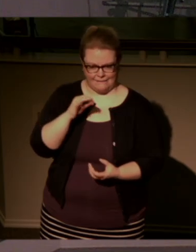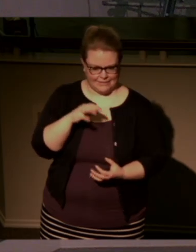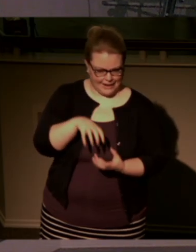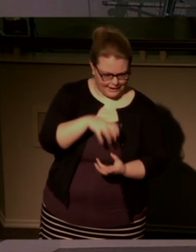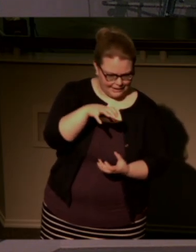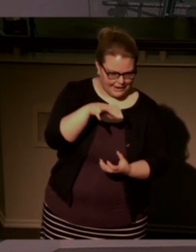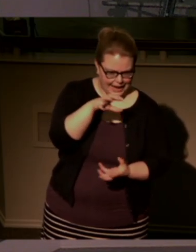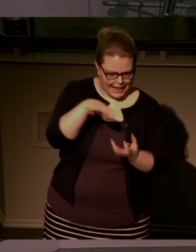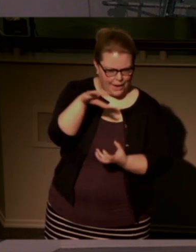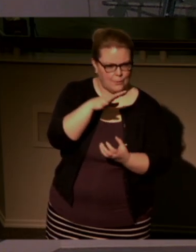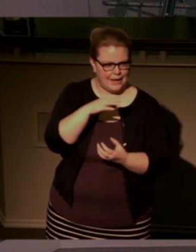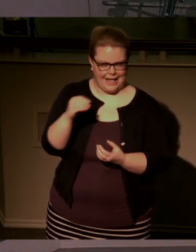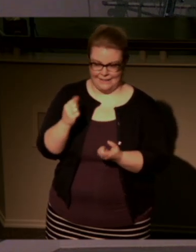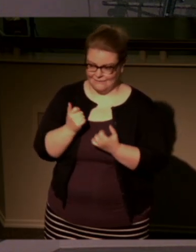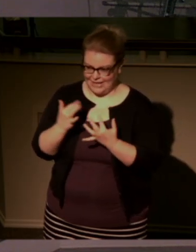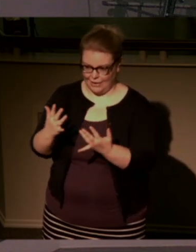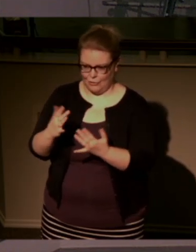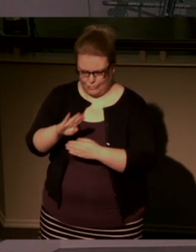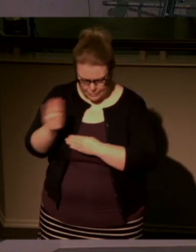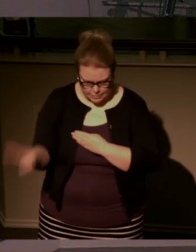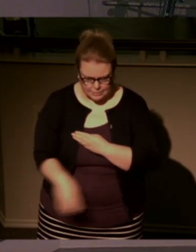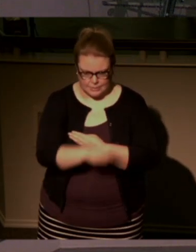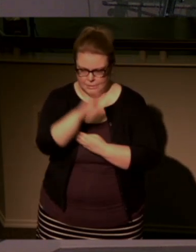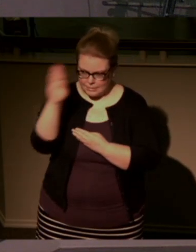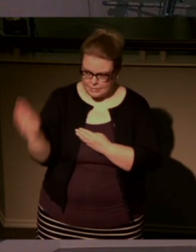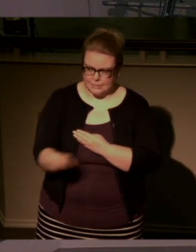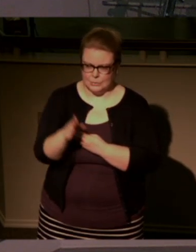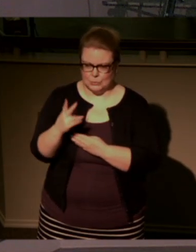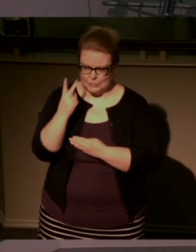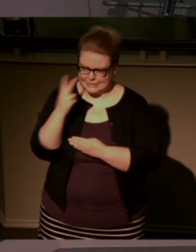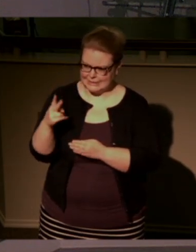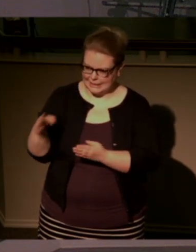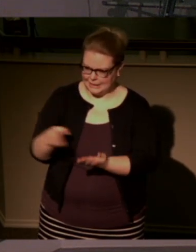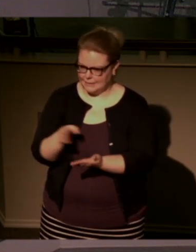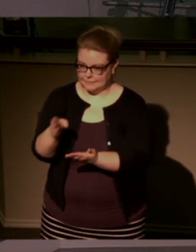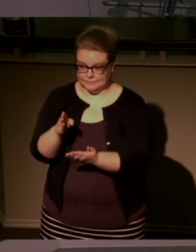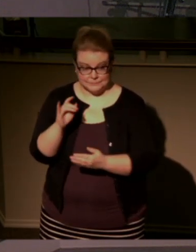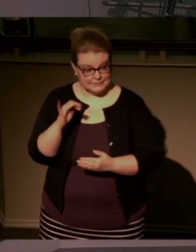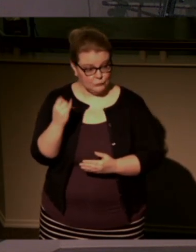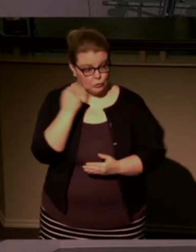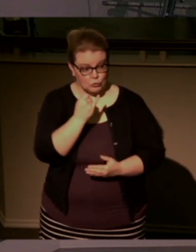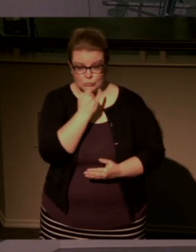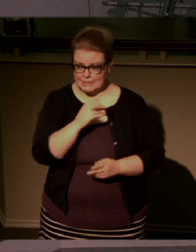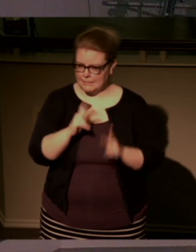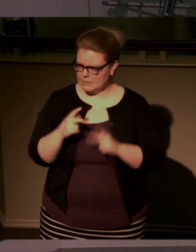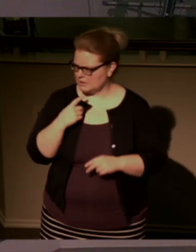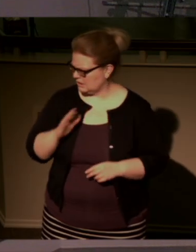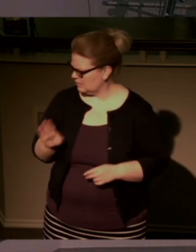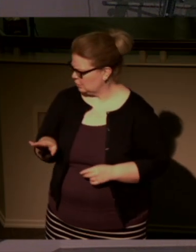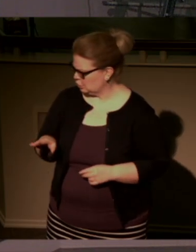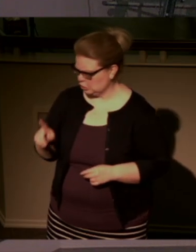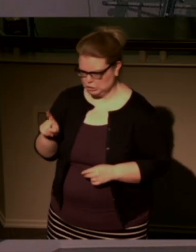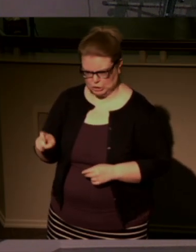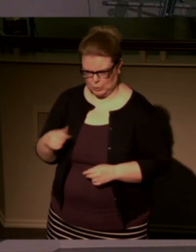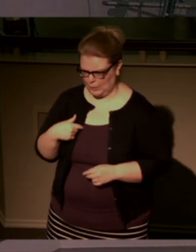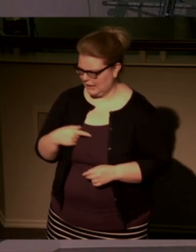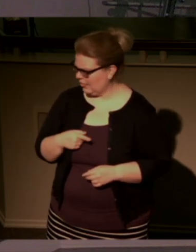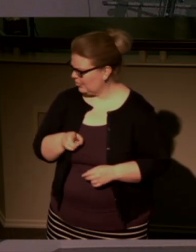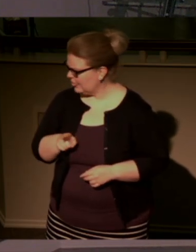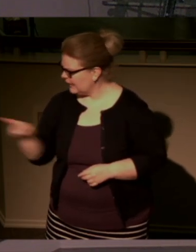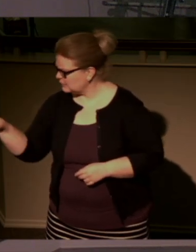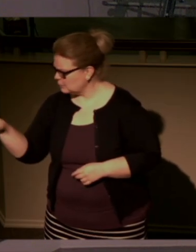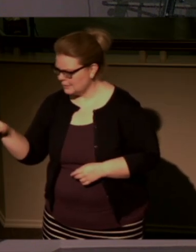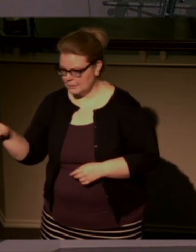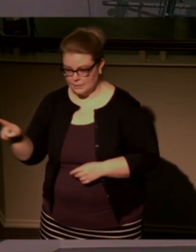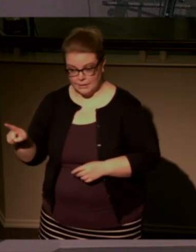fire guiding them along their way. So if you're Israel, you say to yourself, should we have gone this way? And the answer